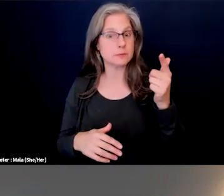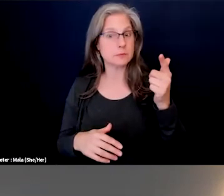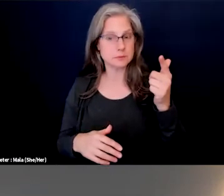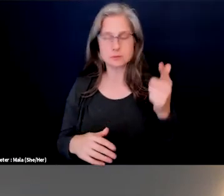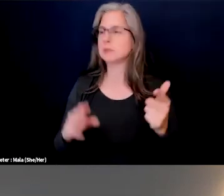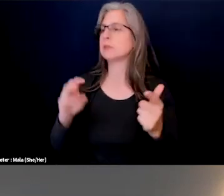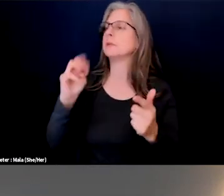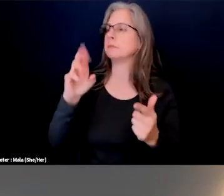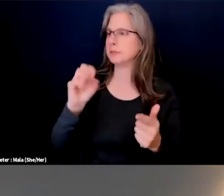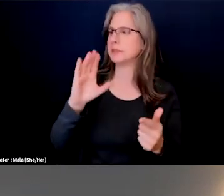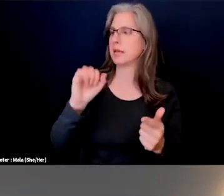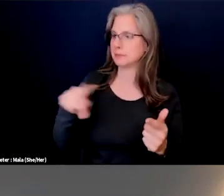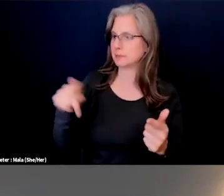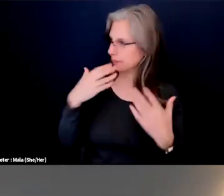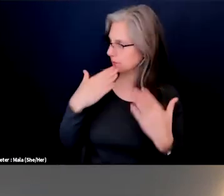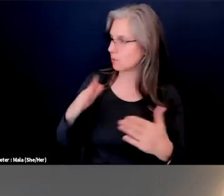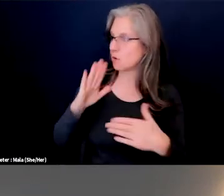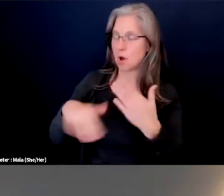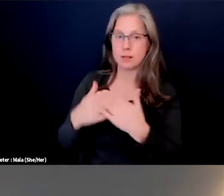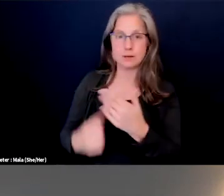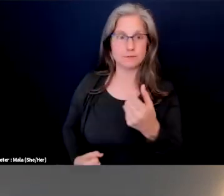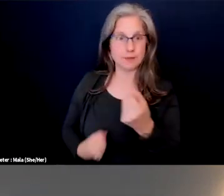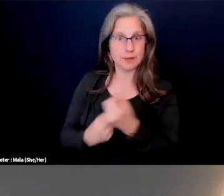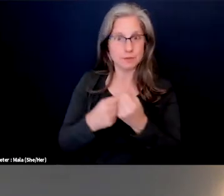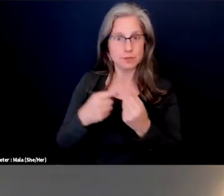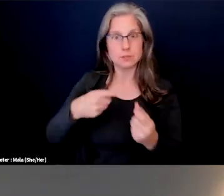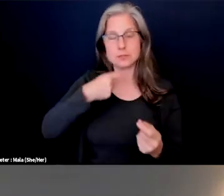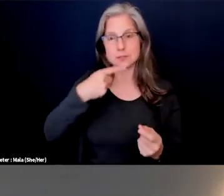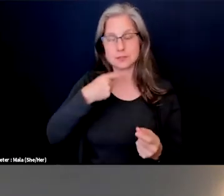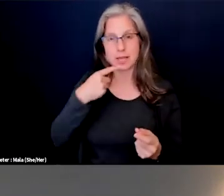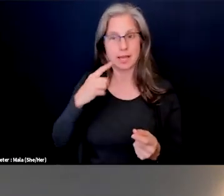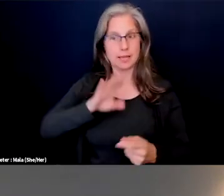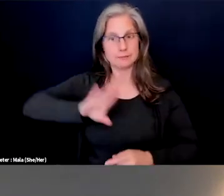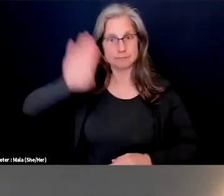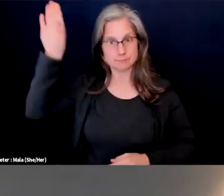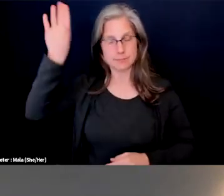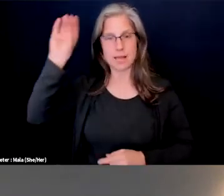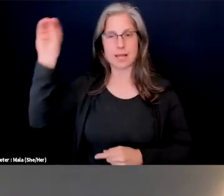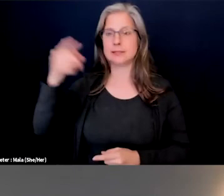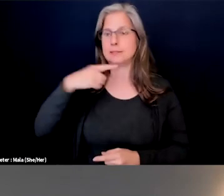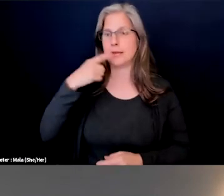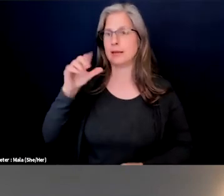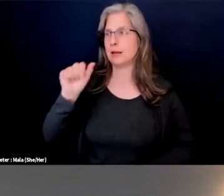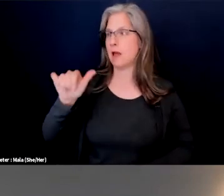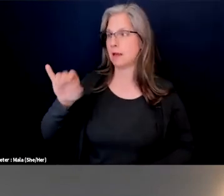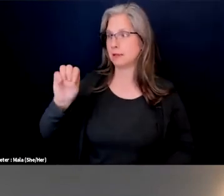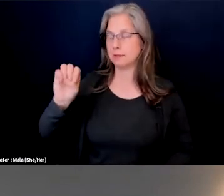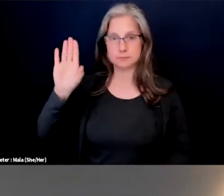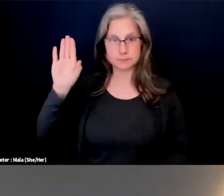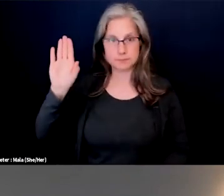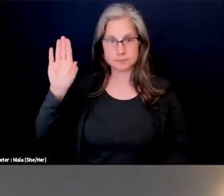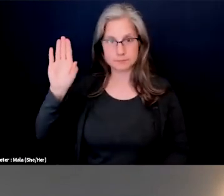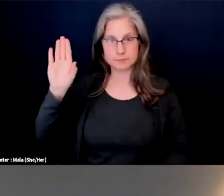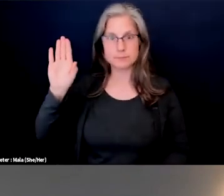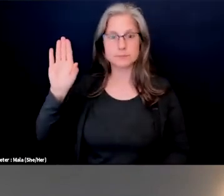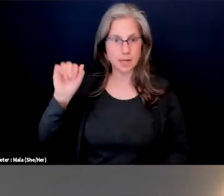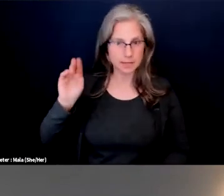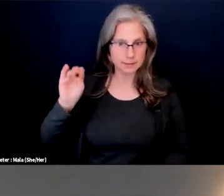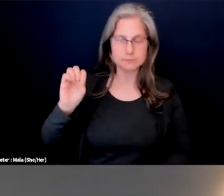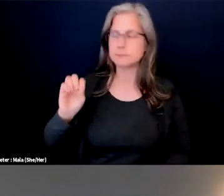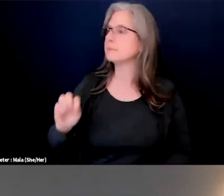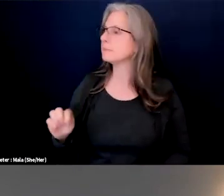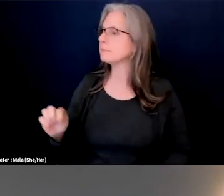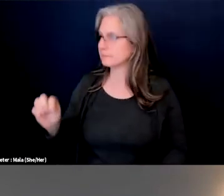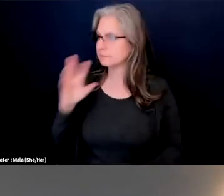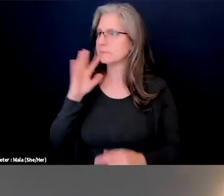Ms. Capps, thank you. So all in favor of this motion, please signify by raising your hand and saying aye. Aye. Aye.